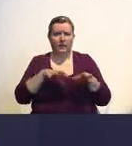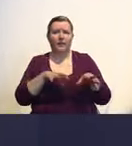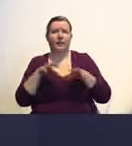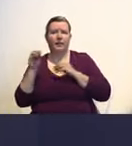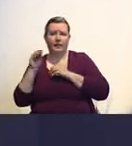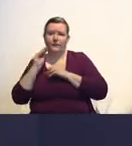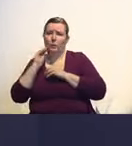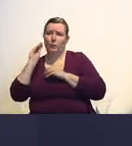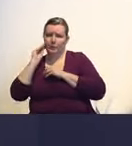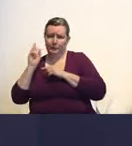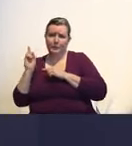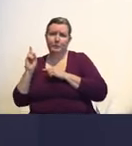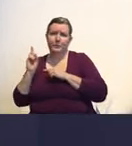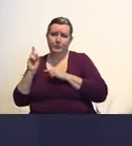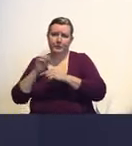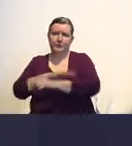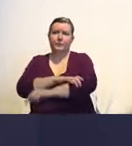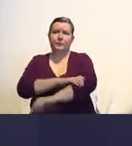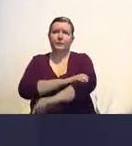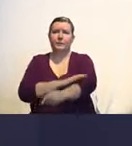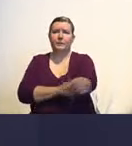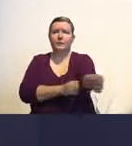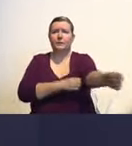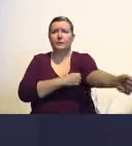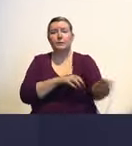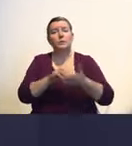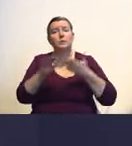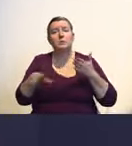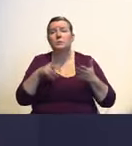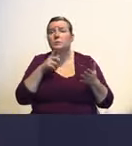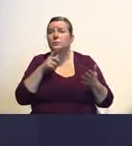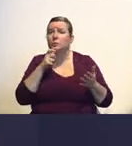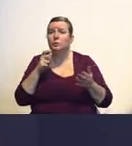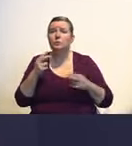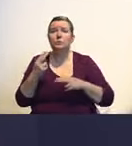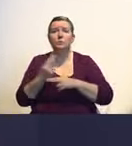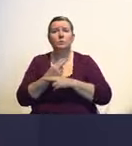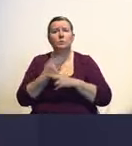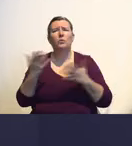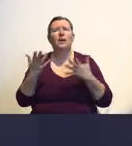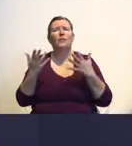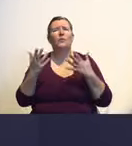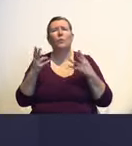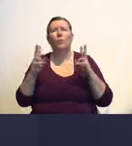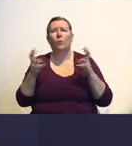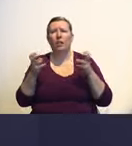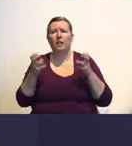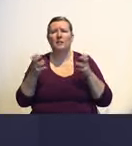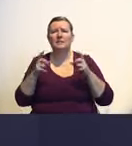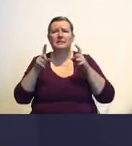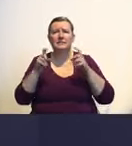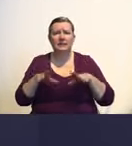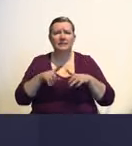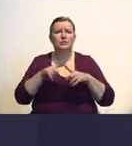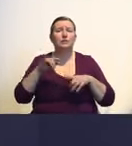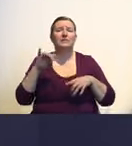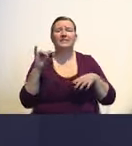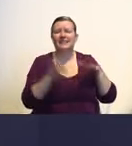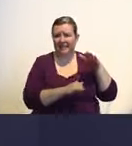students participating in Test to Stay modified quarantine program should be required to wear a